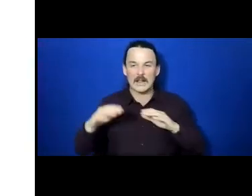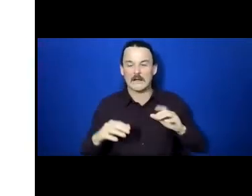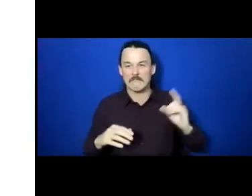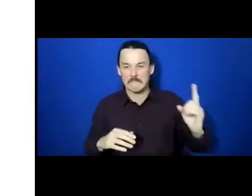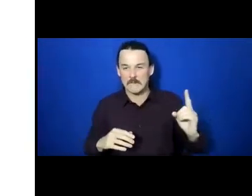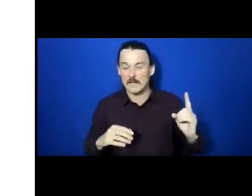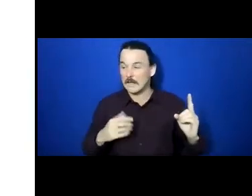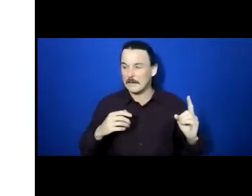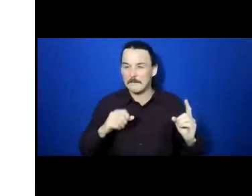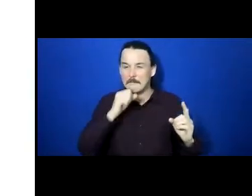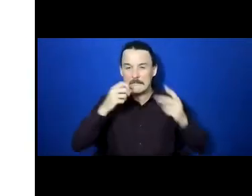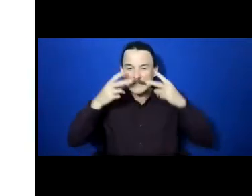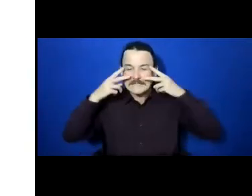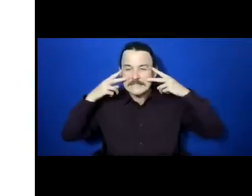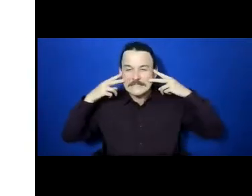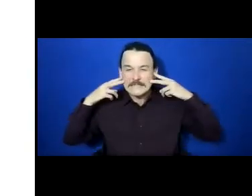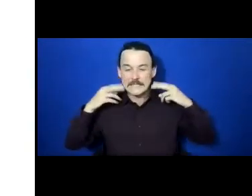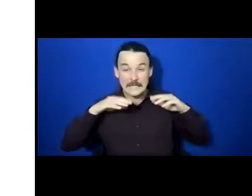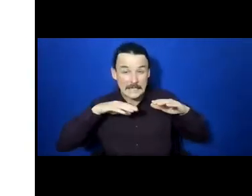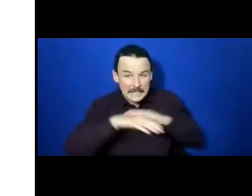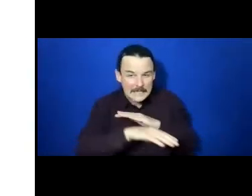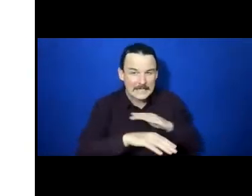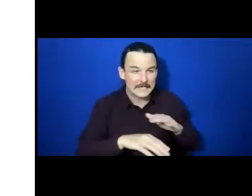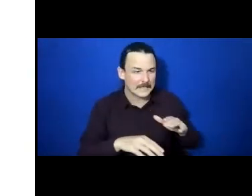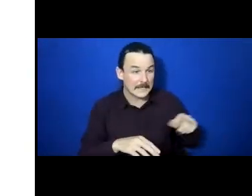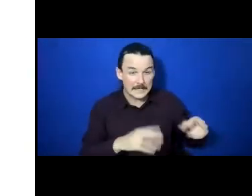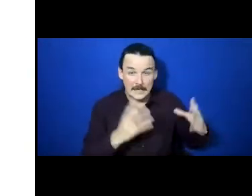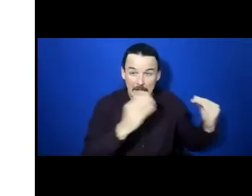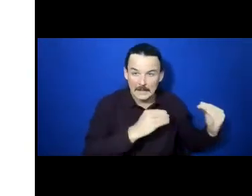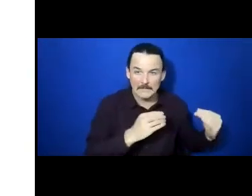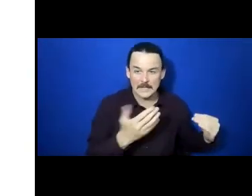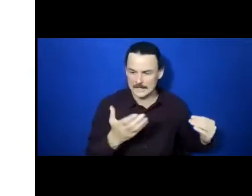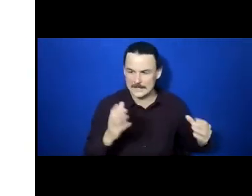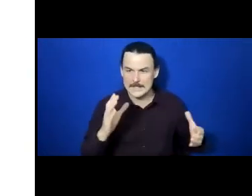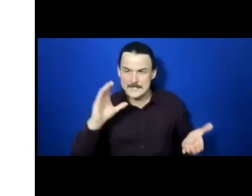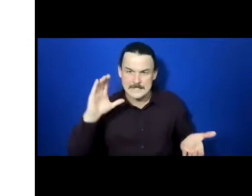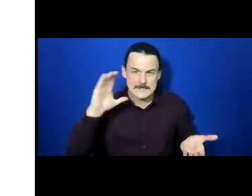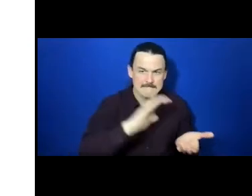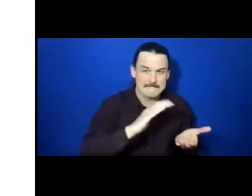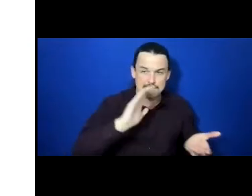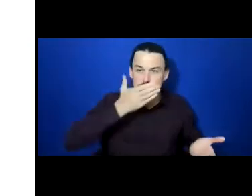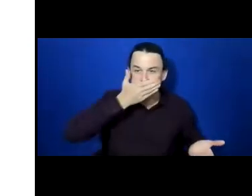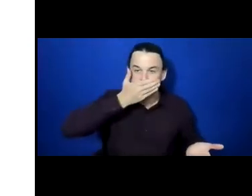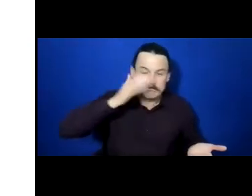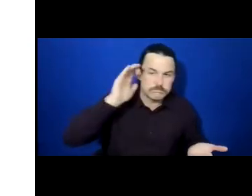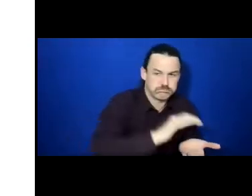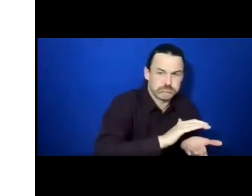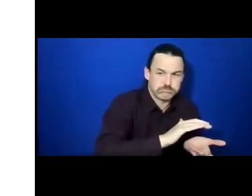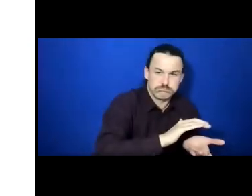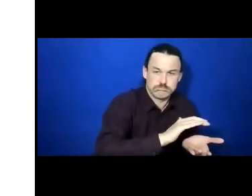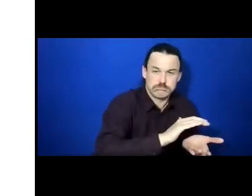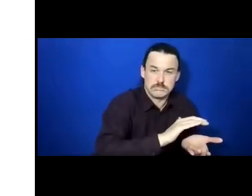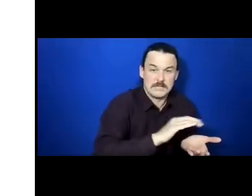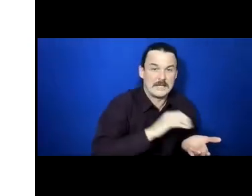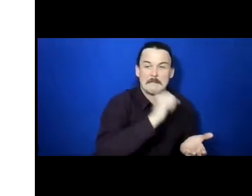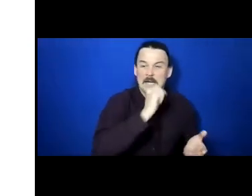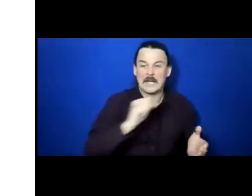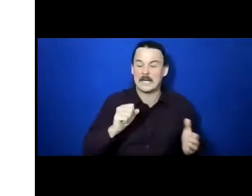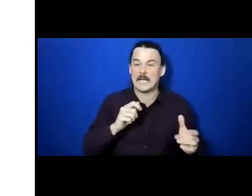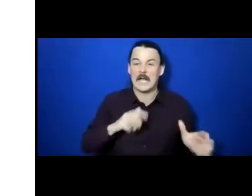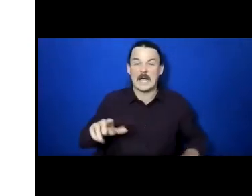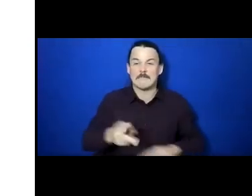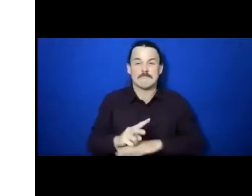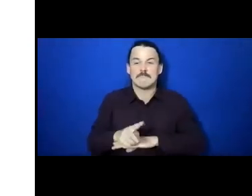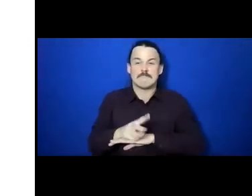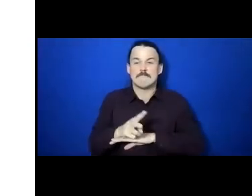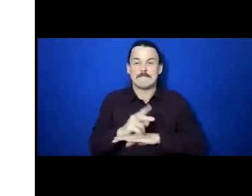asleep, then attacked with a chloroform-soaked towel. Due to the loud outburst and struggle, others in the